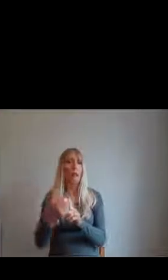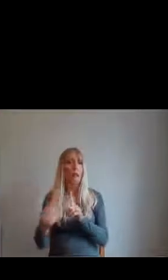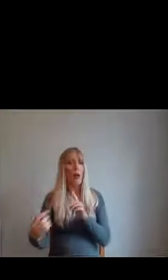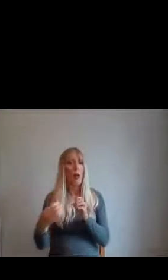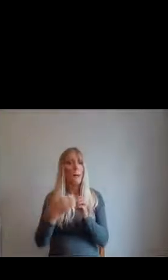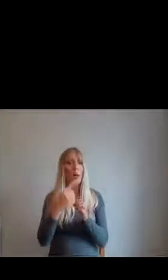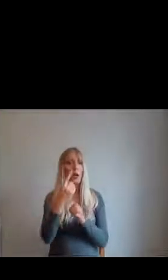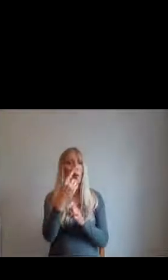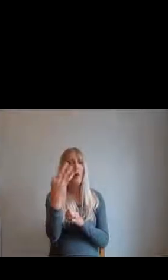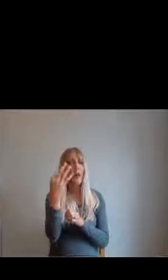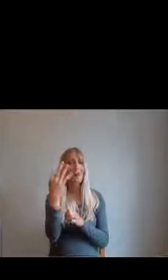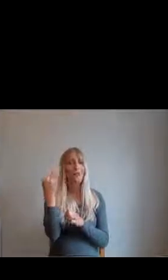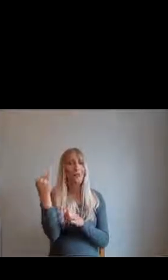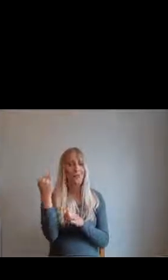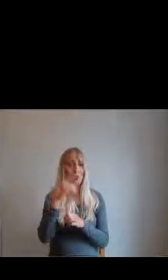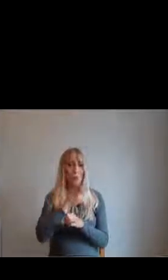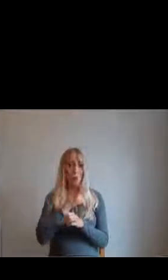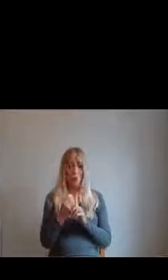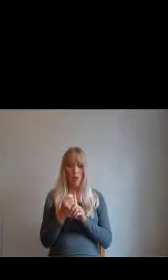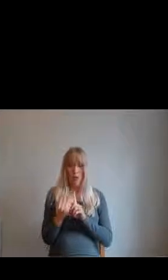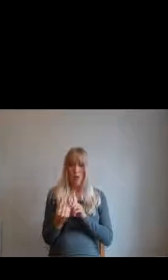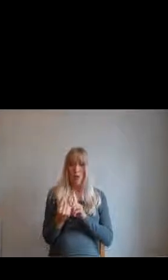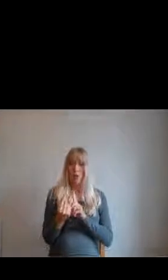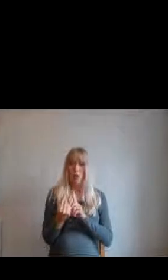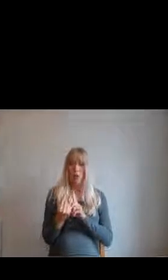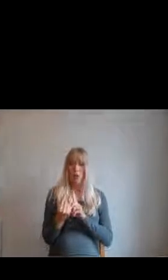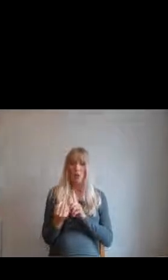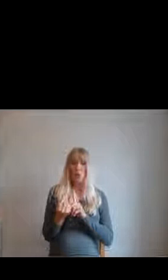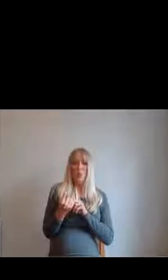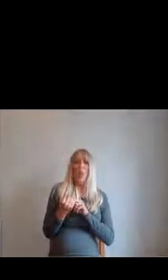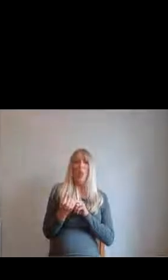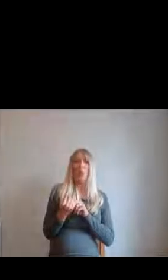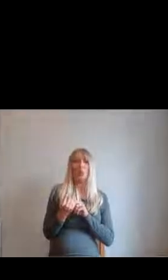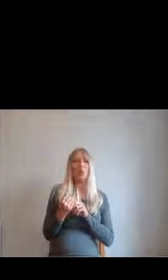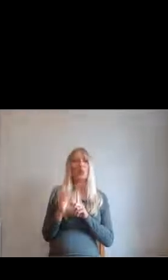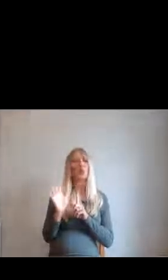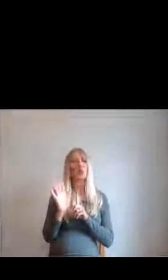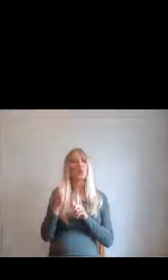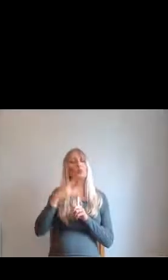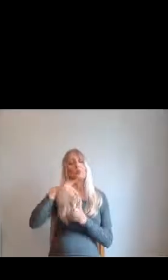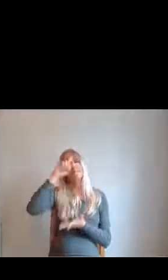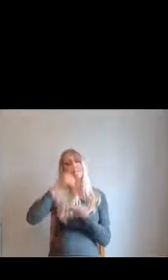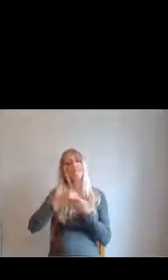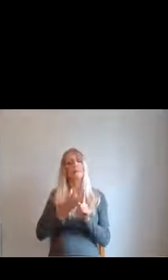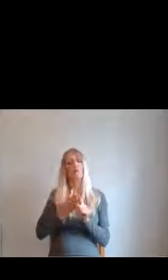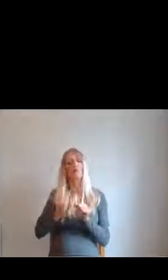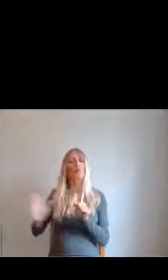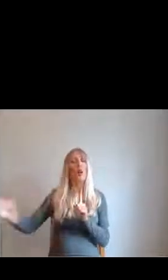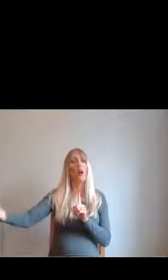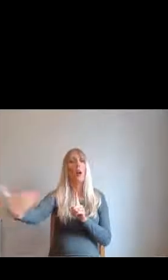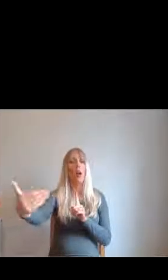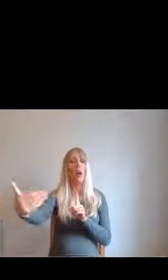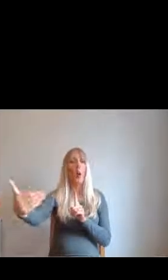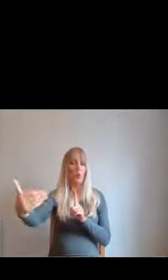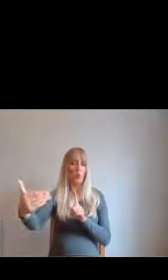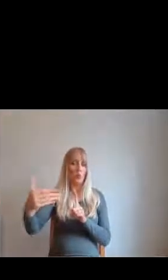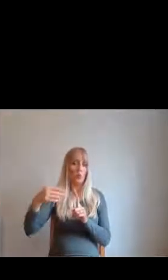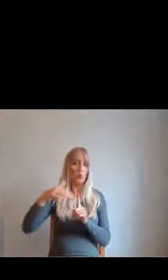is due to the proximity of the existing sewer pipes to the proposed Lower Thames Crossing route and the proposed Ockenden